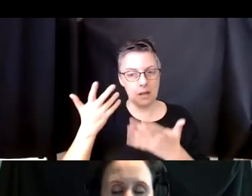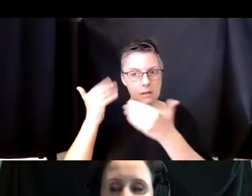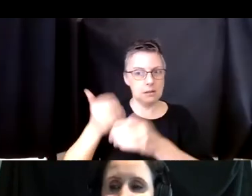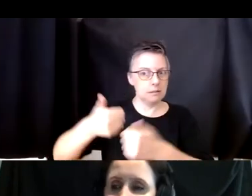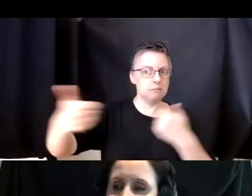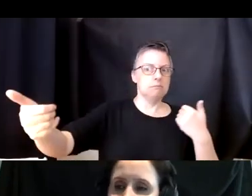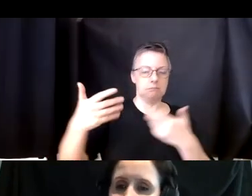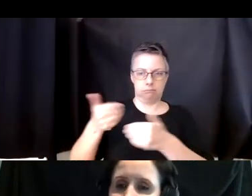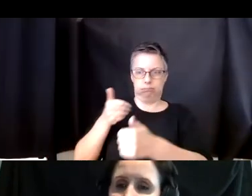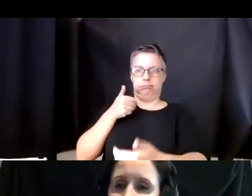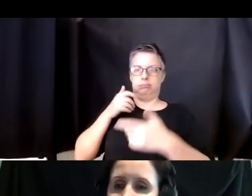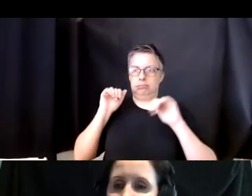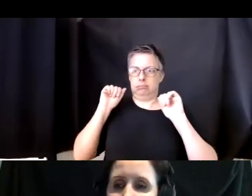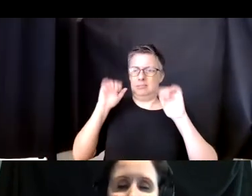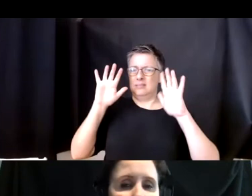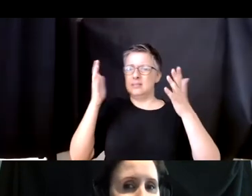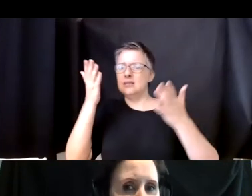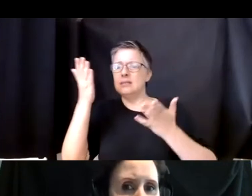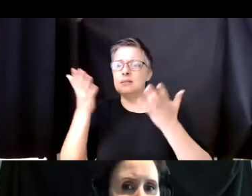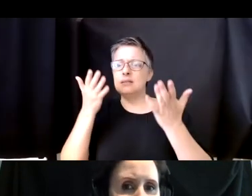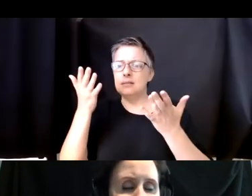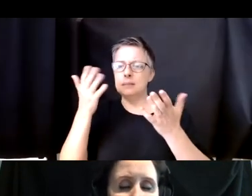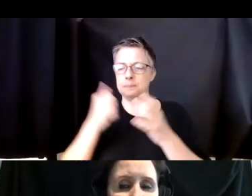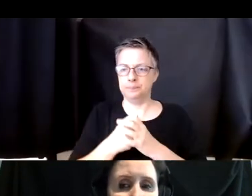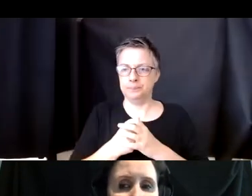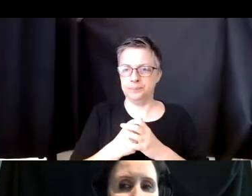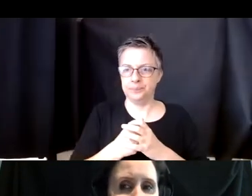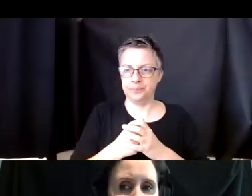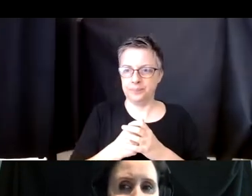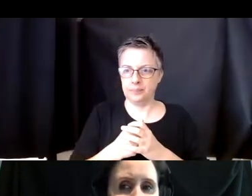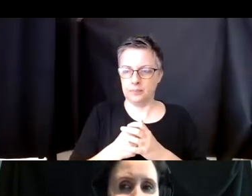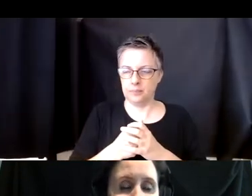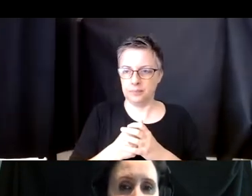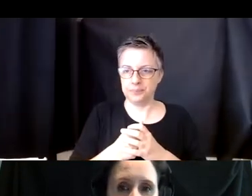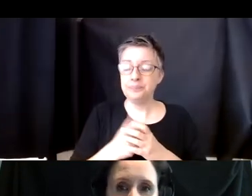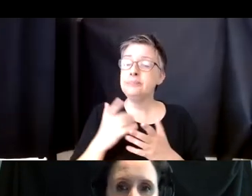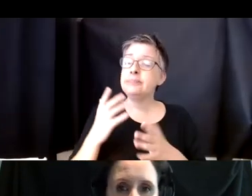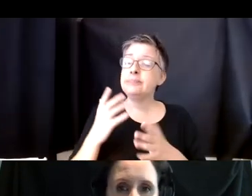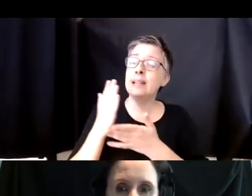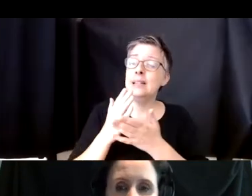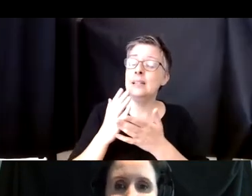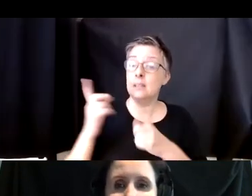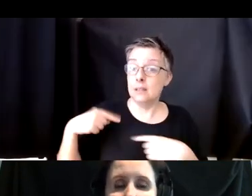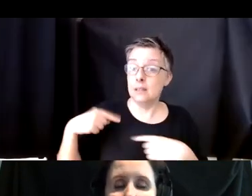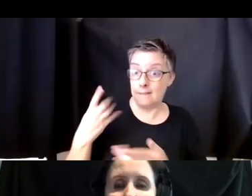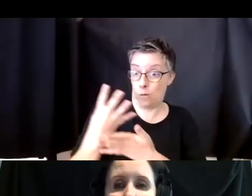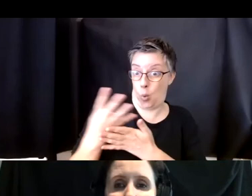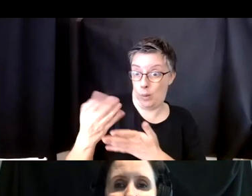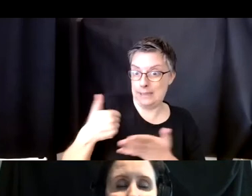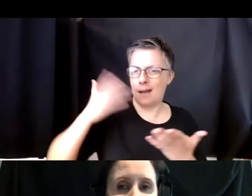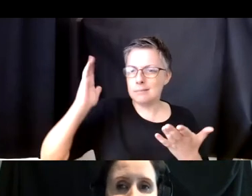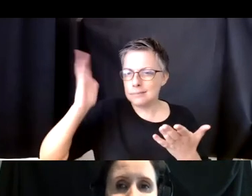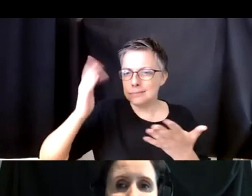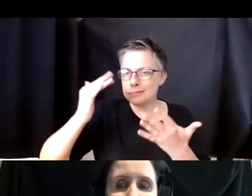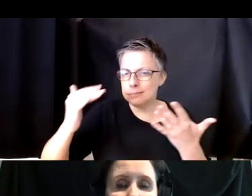message. I want to sum a few of the philosophies from the last 4 weeks. The